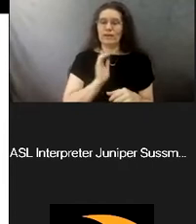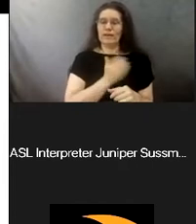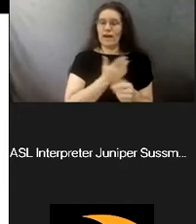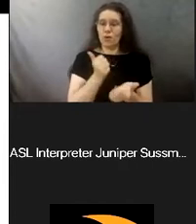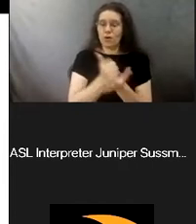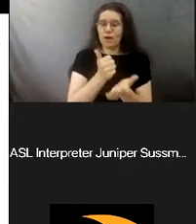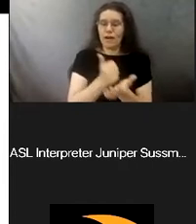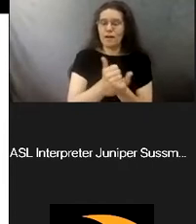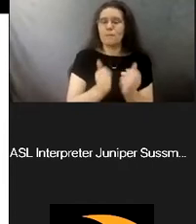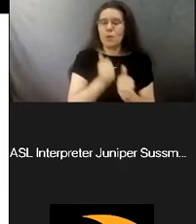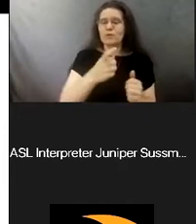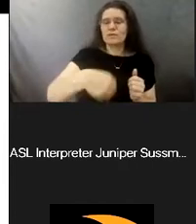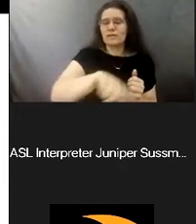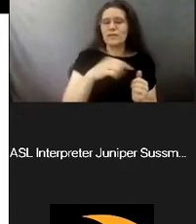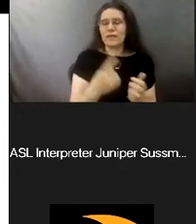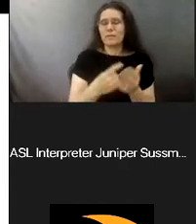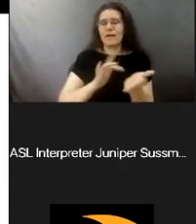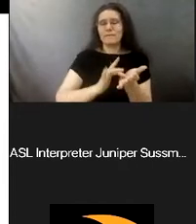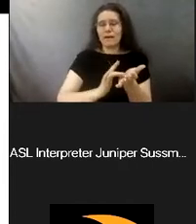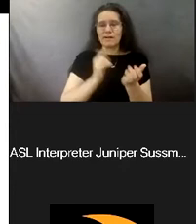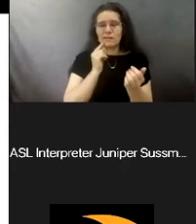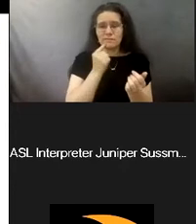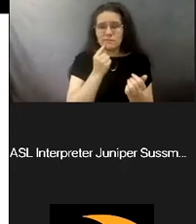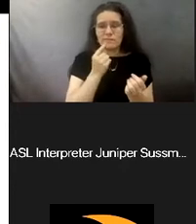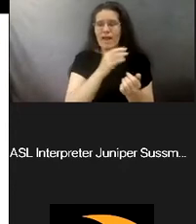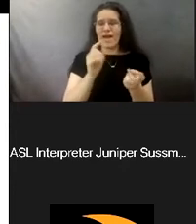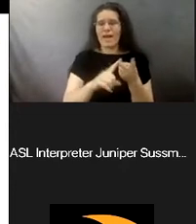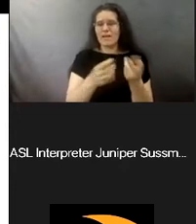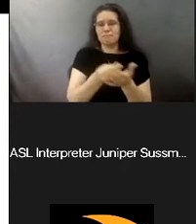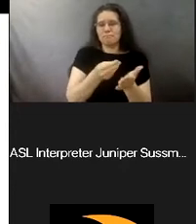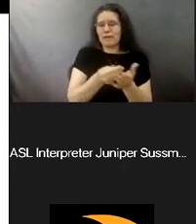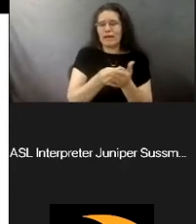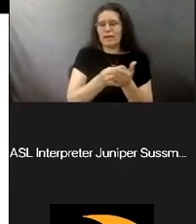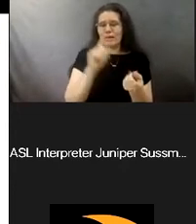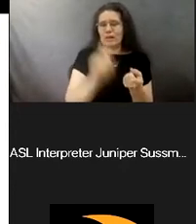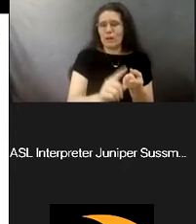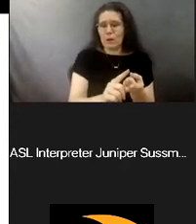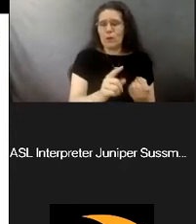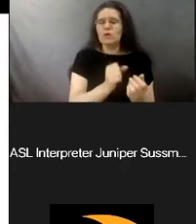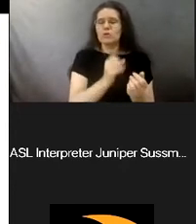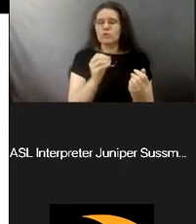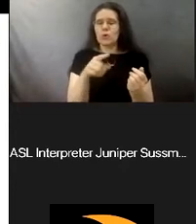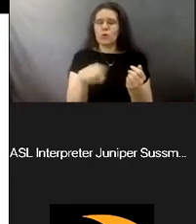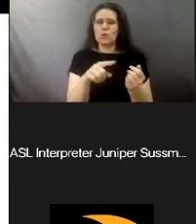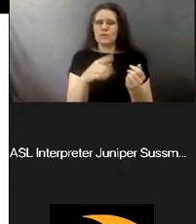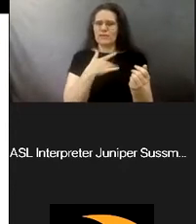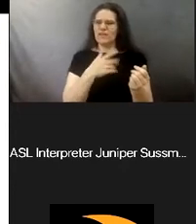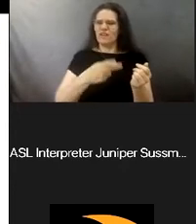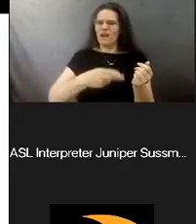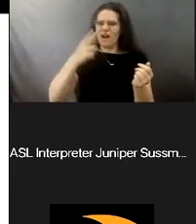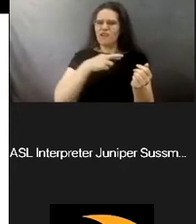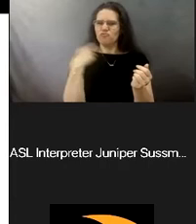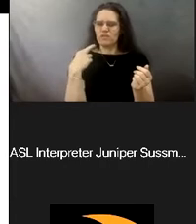medically and or economically vulnerable. They're a very high-risk population. They're a population who has suffered